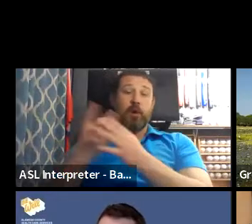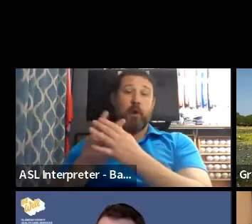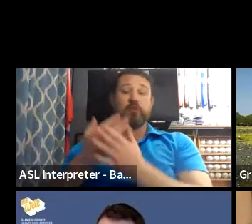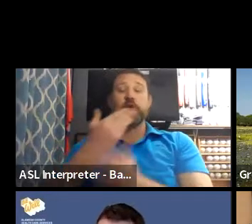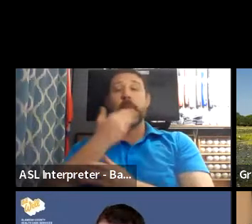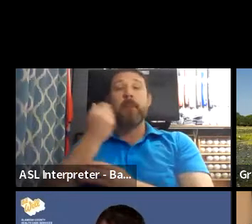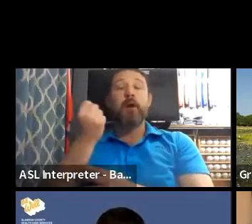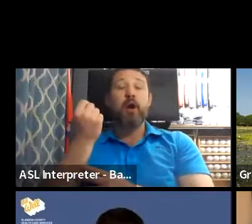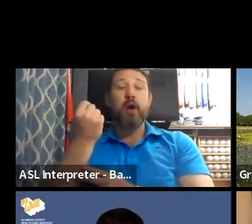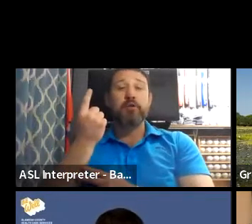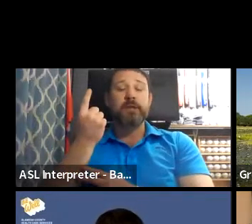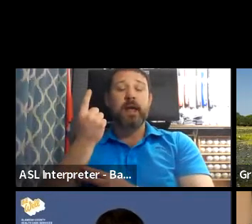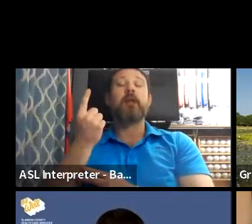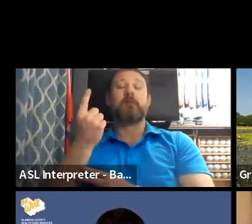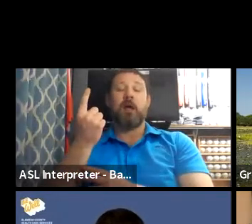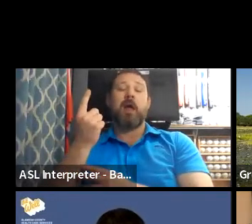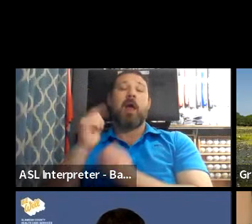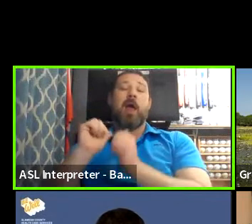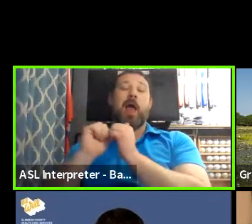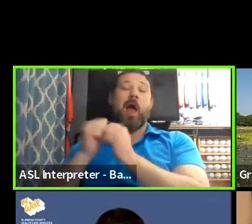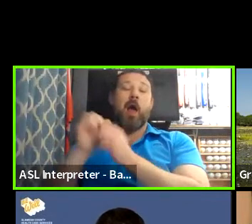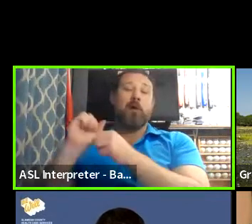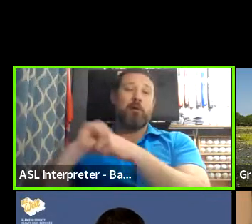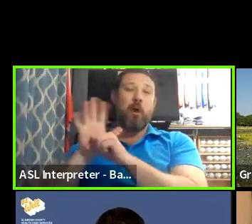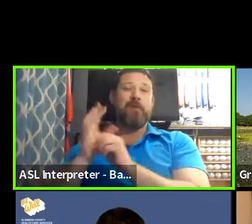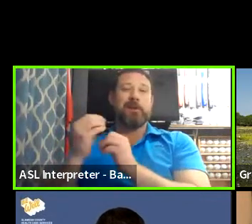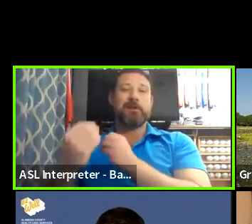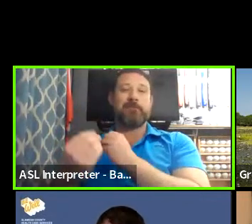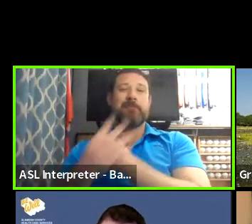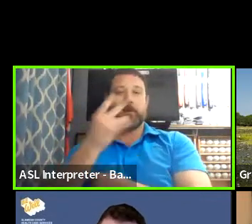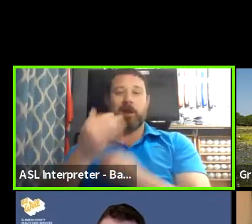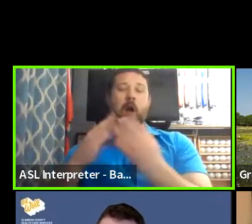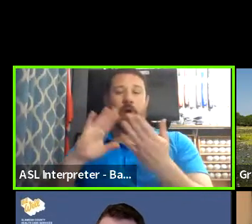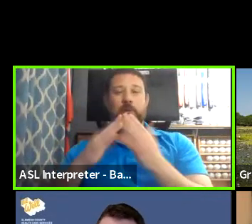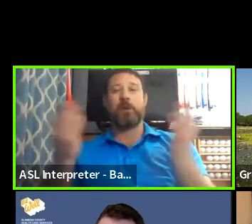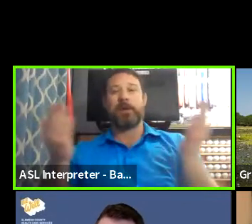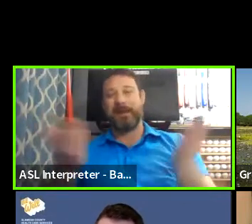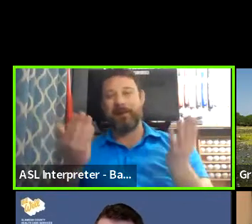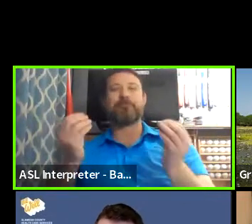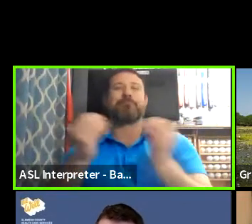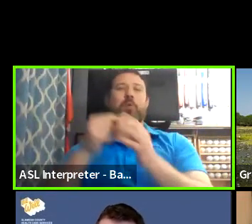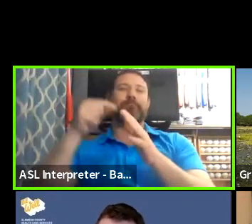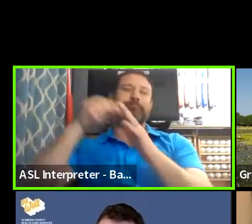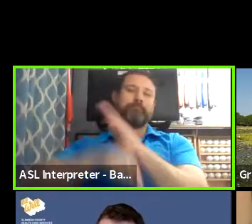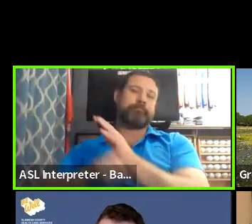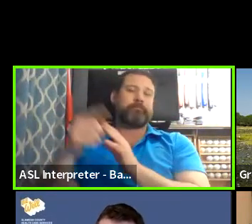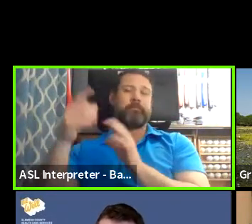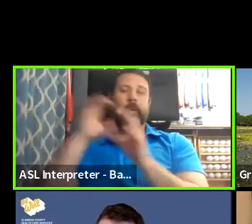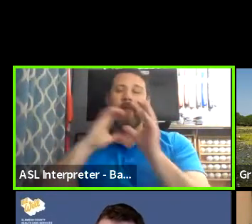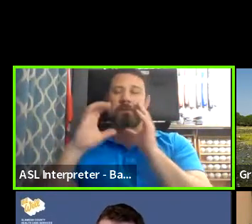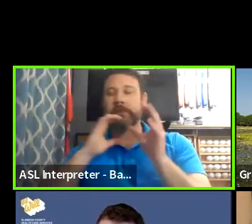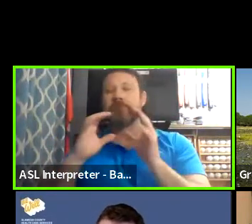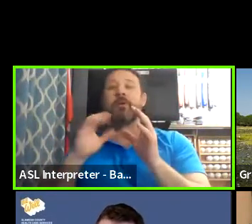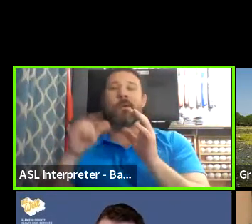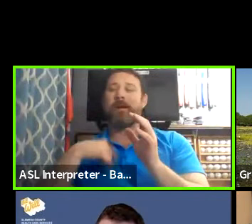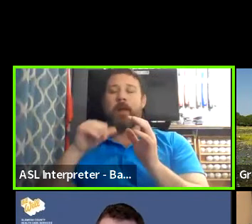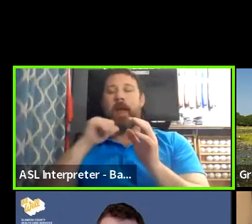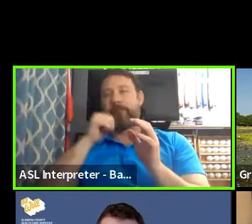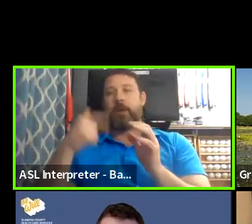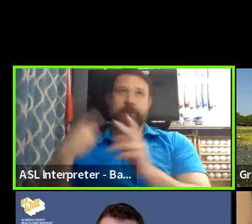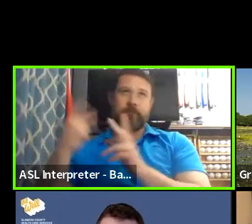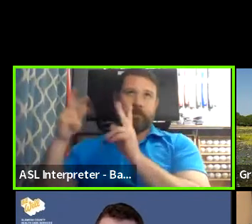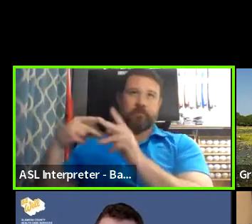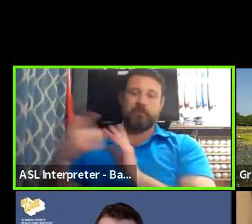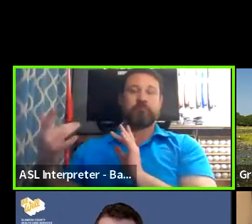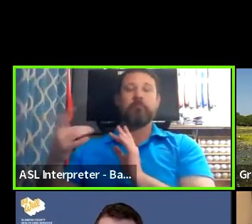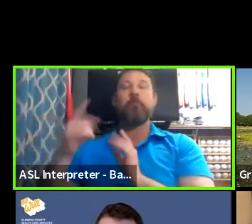long COVID is affecting our community here. And I know there are more detailed conversations we'd have to have offline about